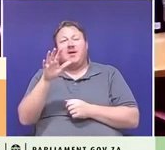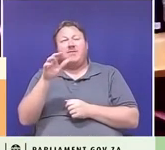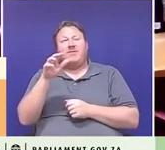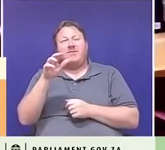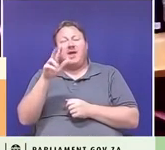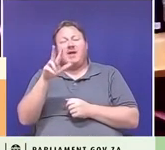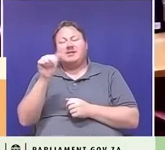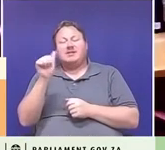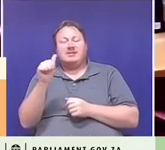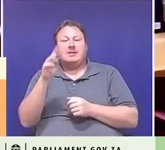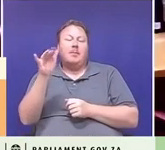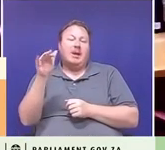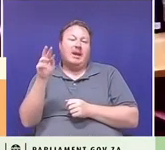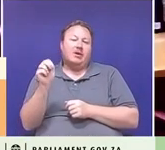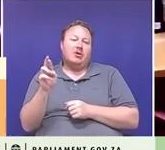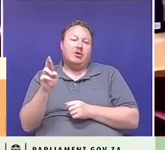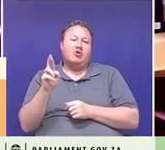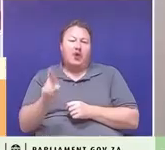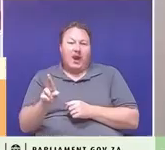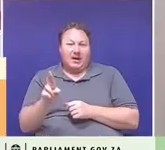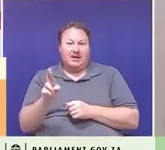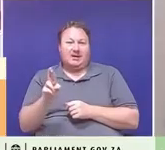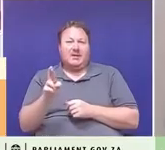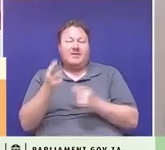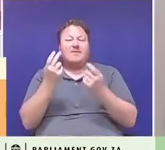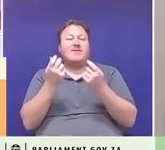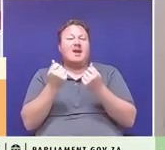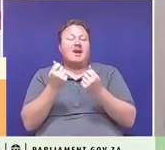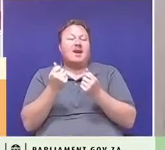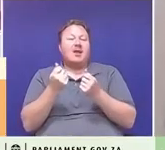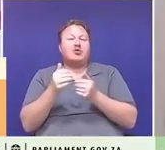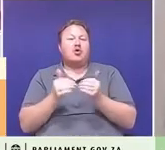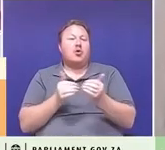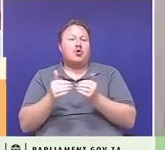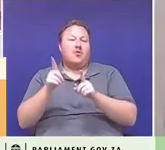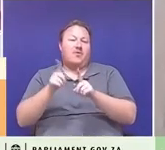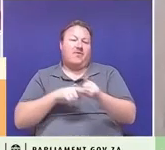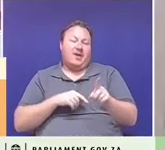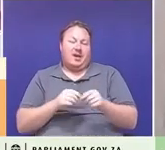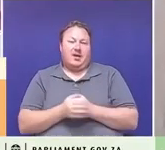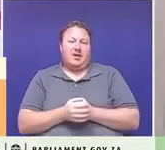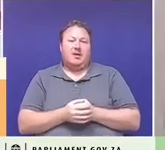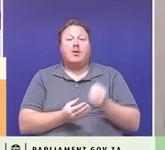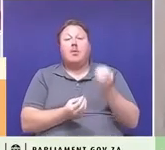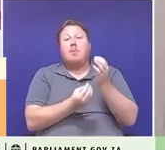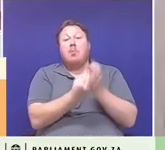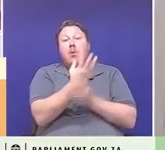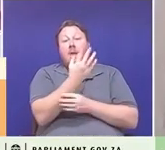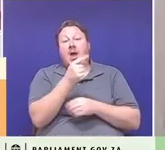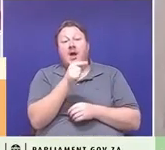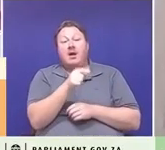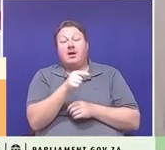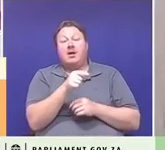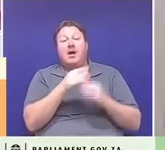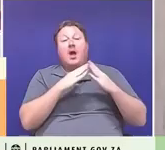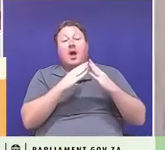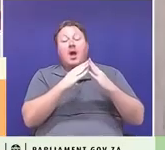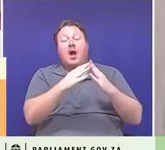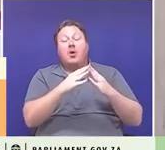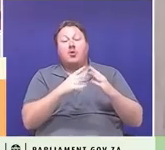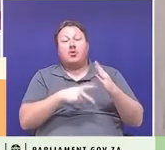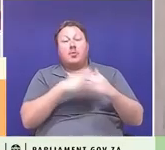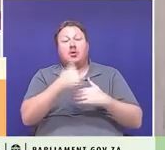deep failures in financial controls. In Mpumalanga province, stalled housing projects